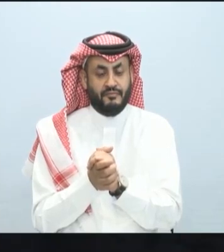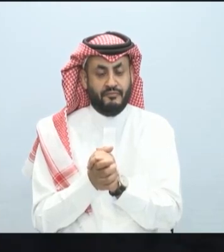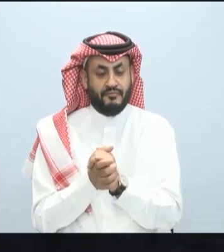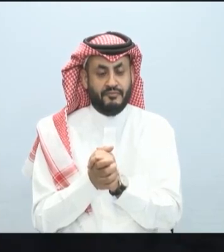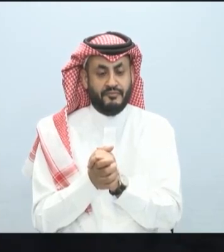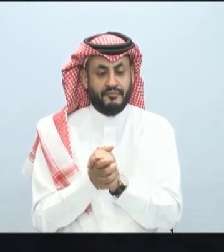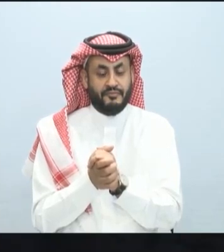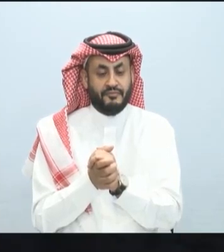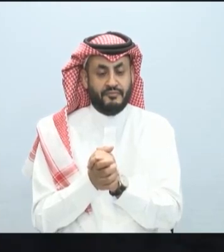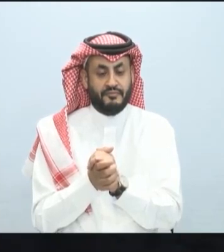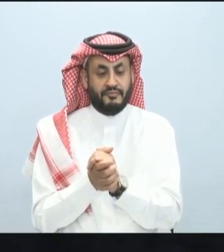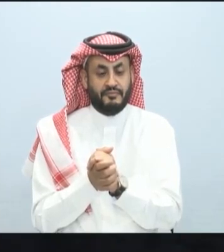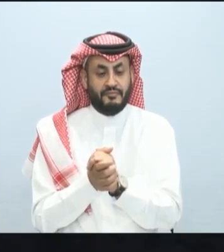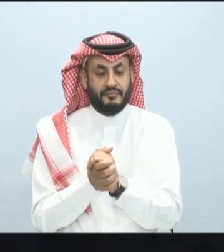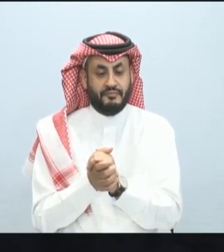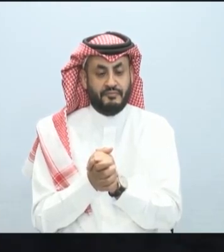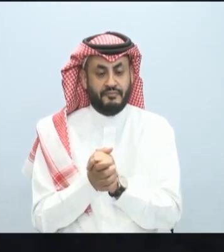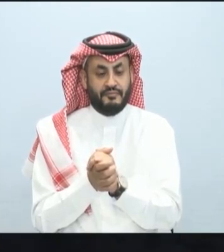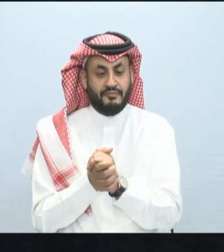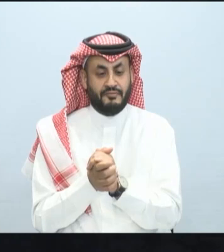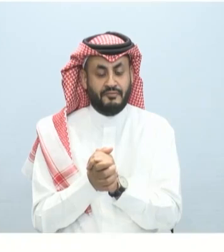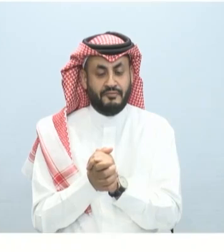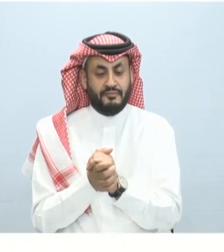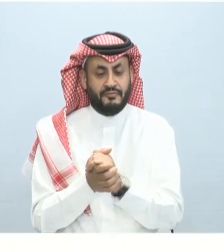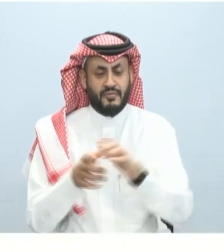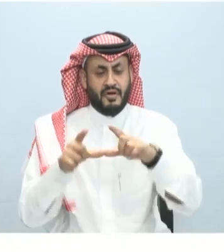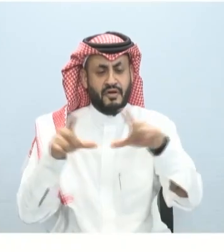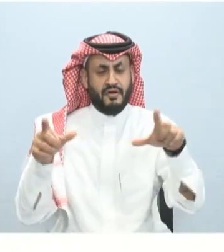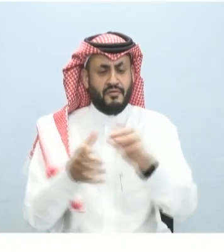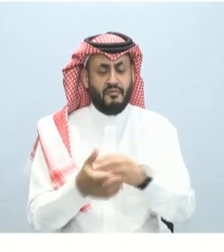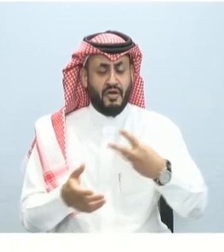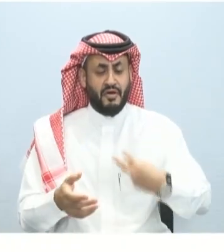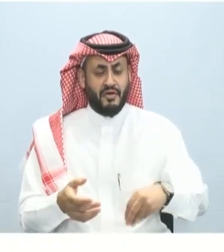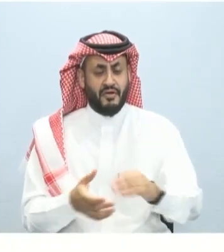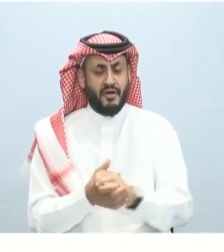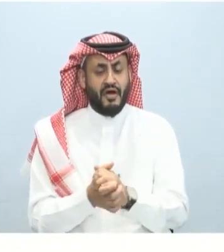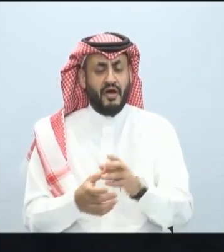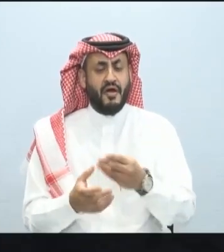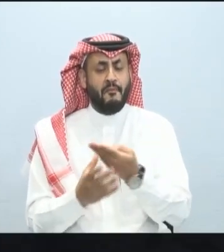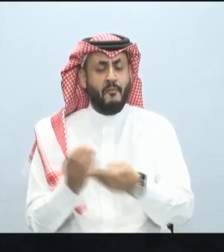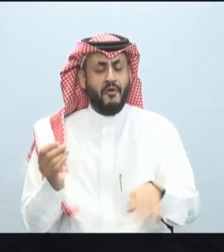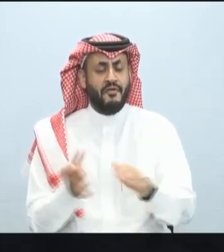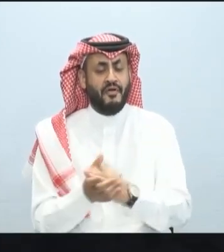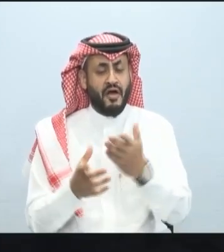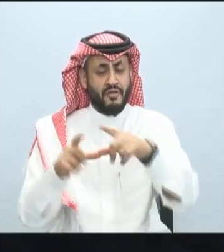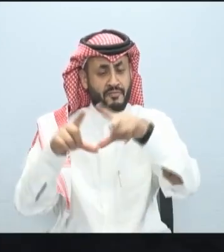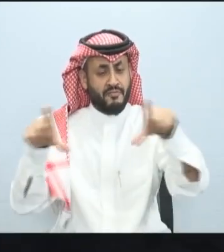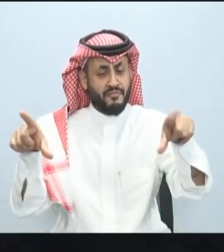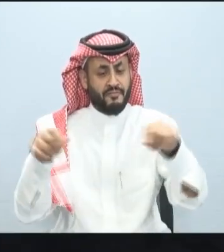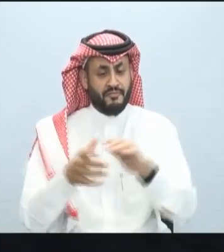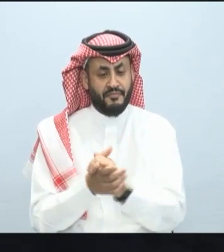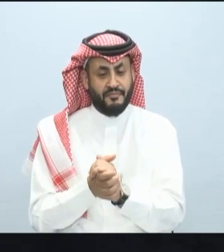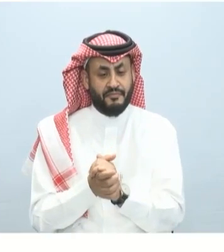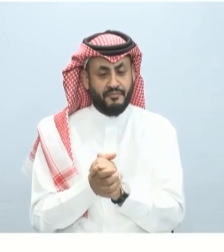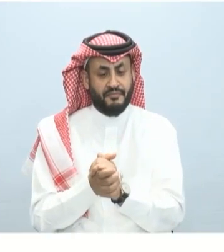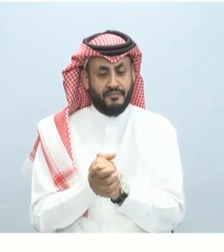the title here, which is going to be Blessings Are Born. Now, this is the title of the movie that I'm going to talk about.